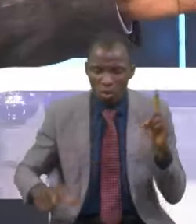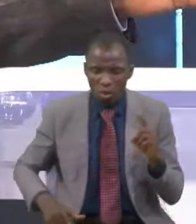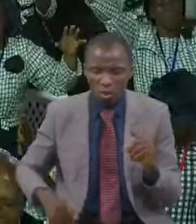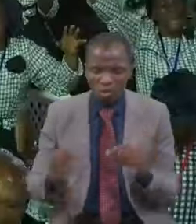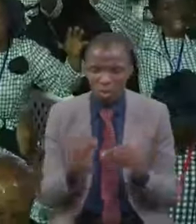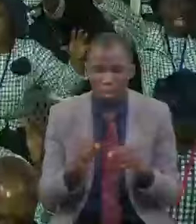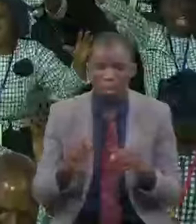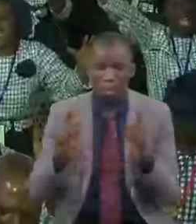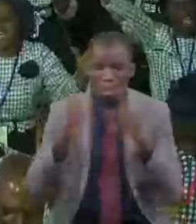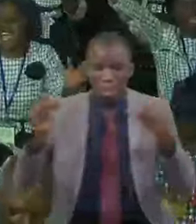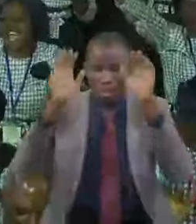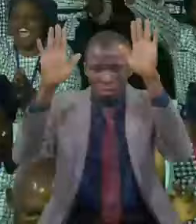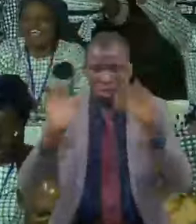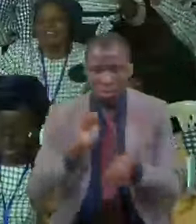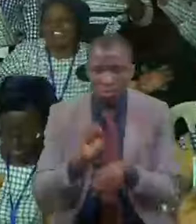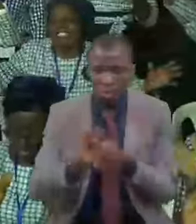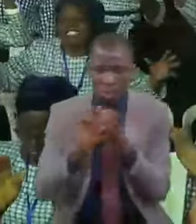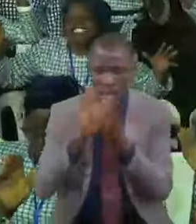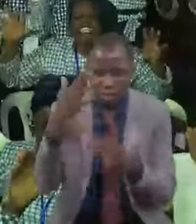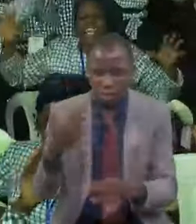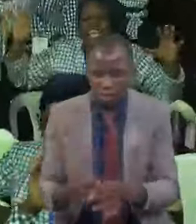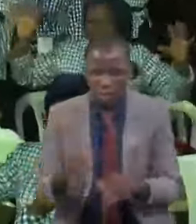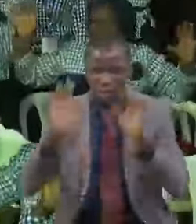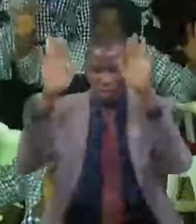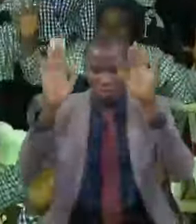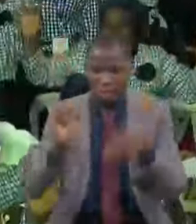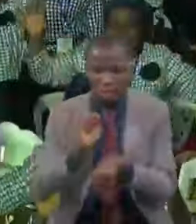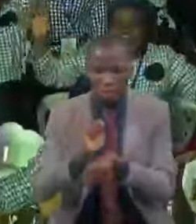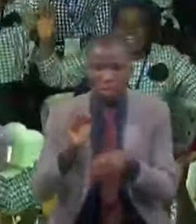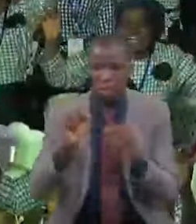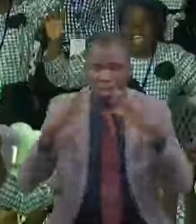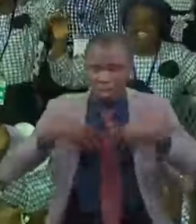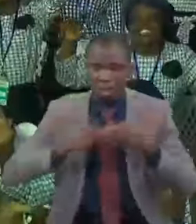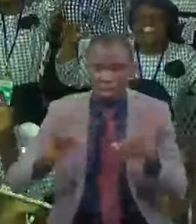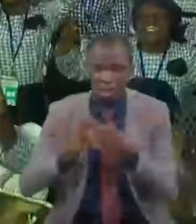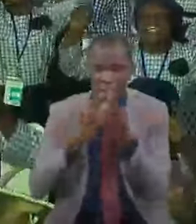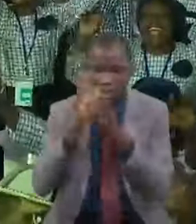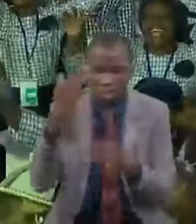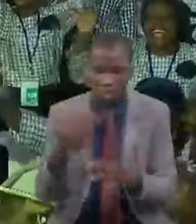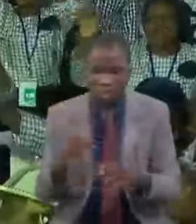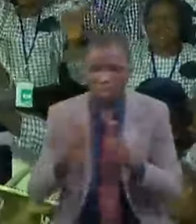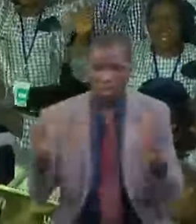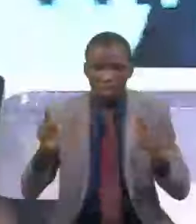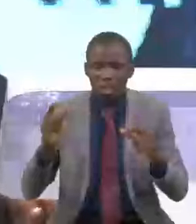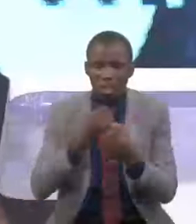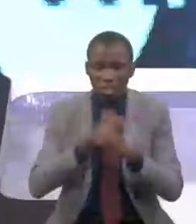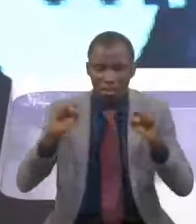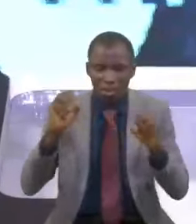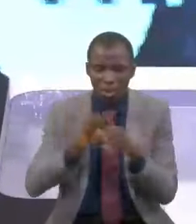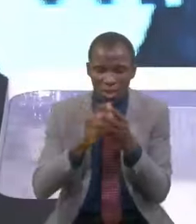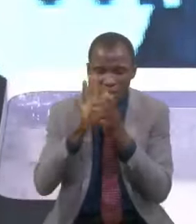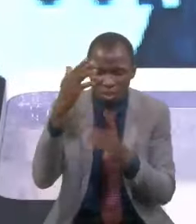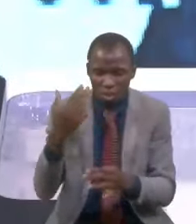miracle, mega healing, mega salvation. And